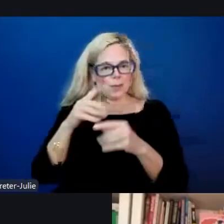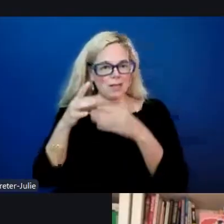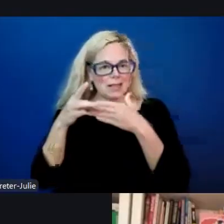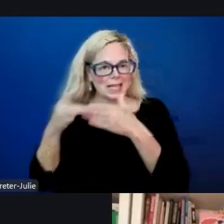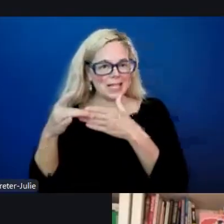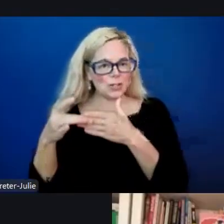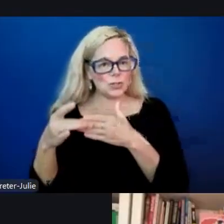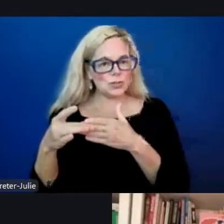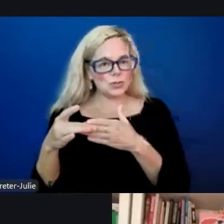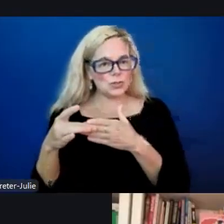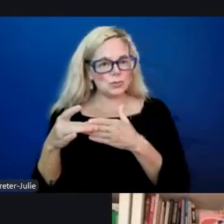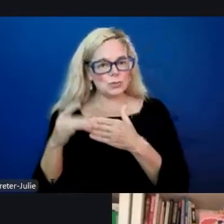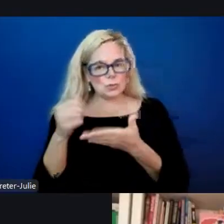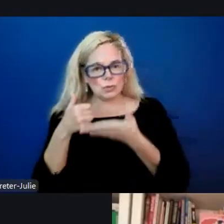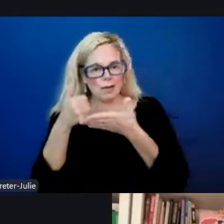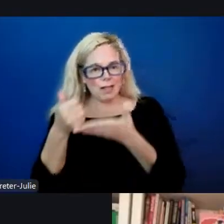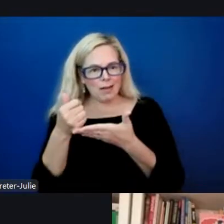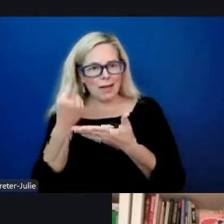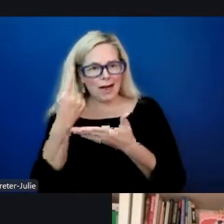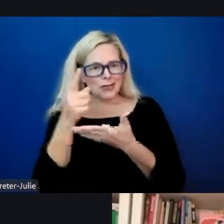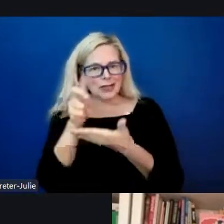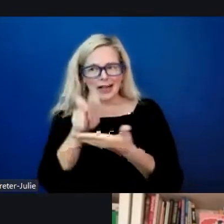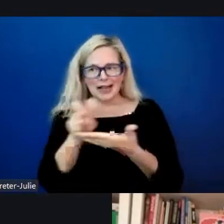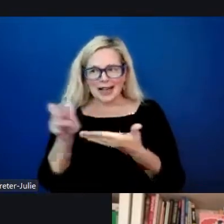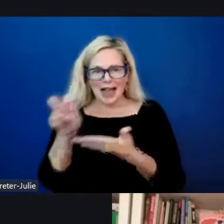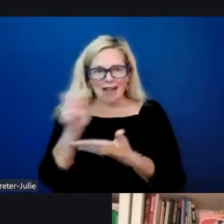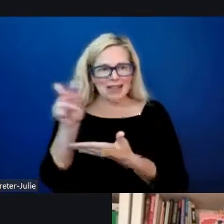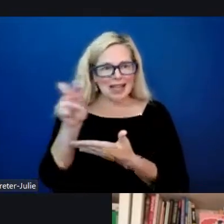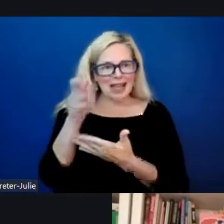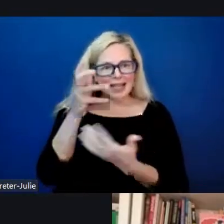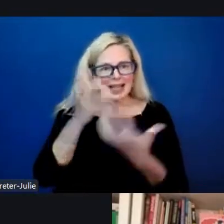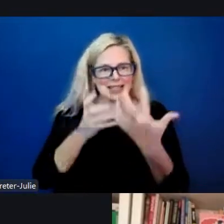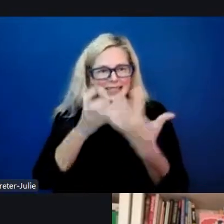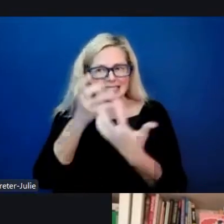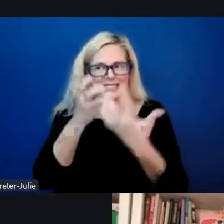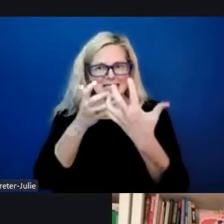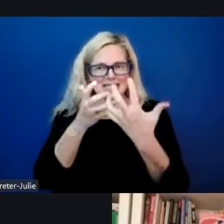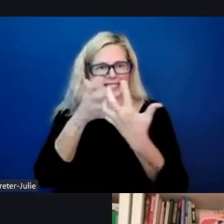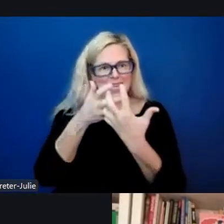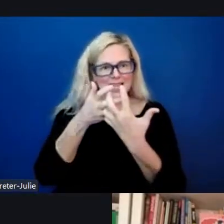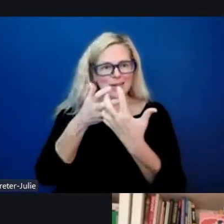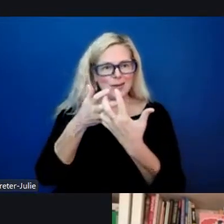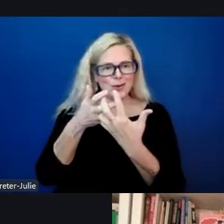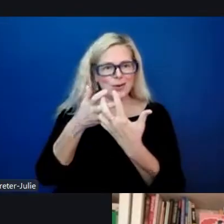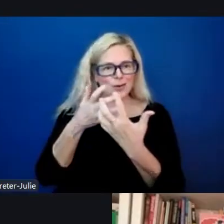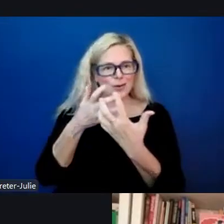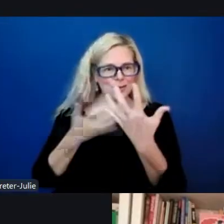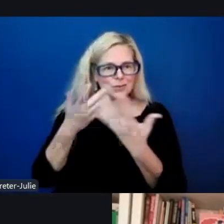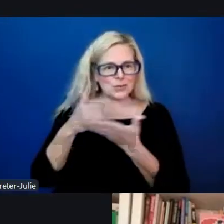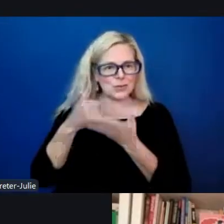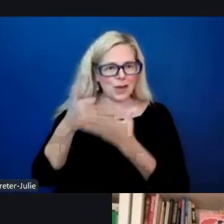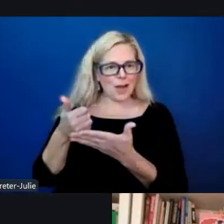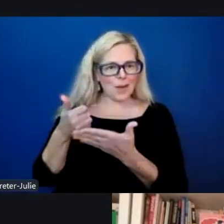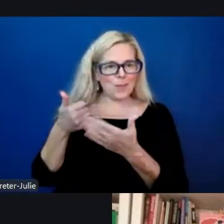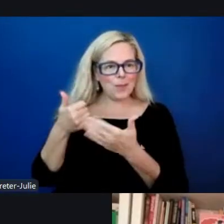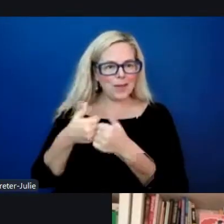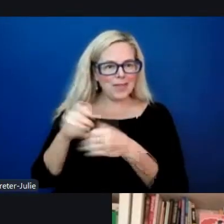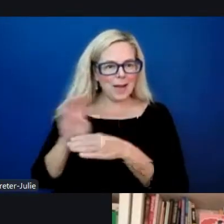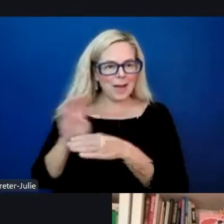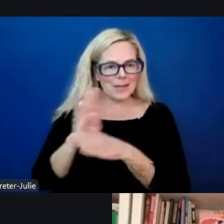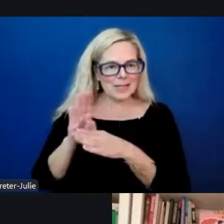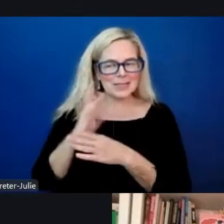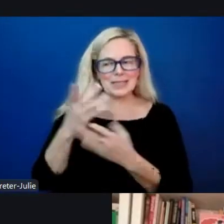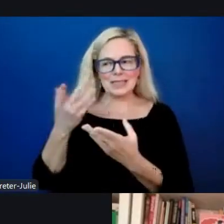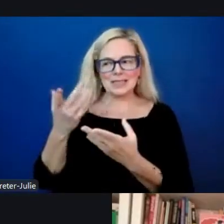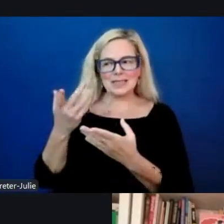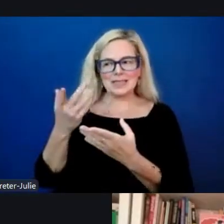understand how to navigate and tailor people's accommodations to fit within the busy residency workflow. I think that's very